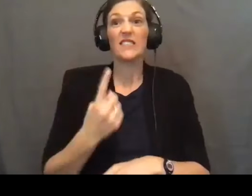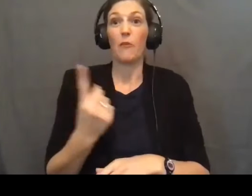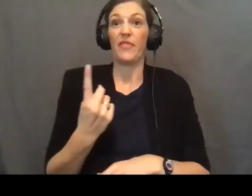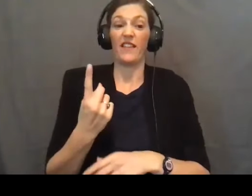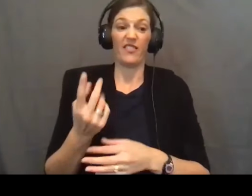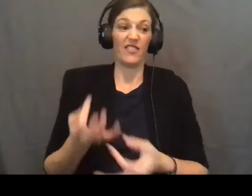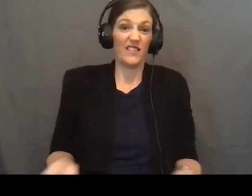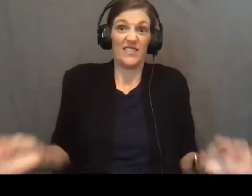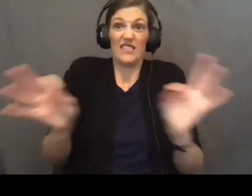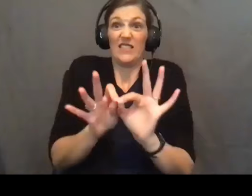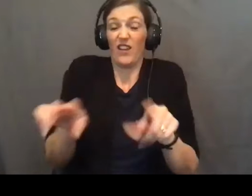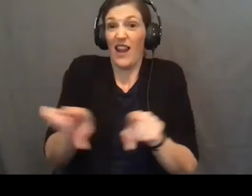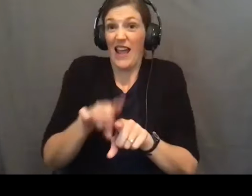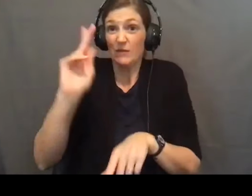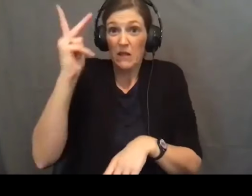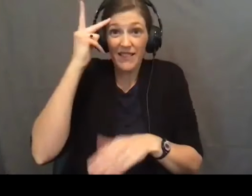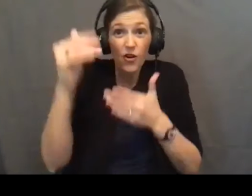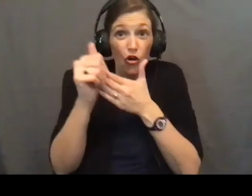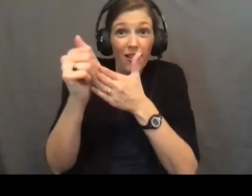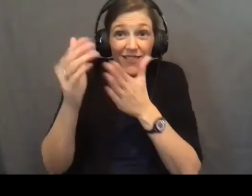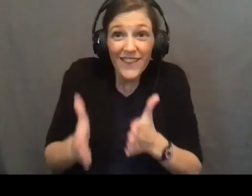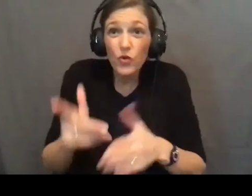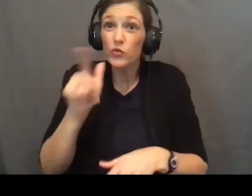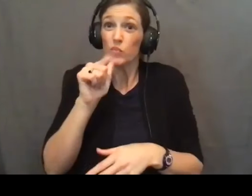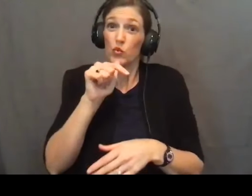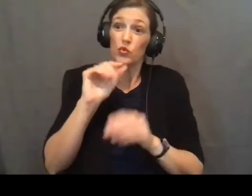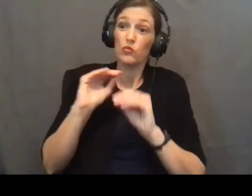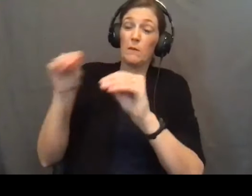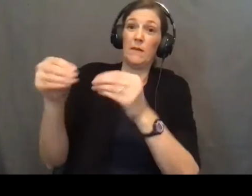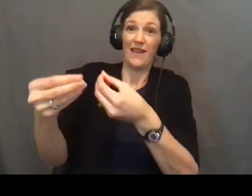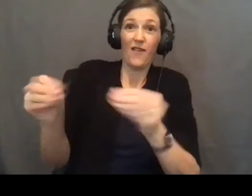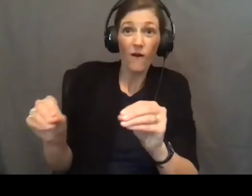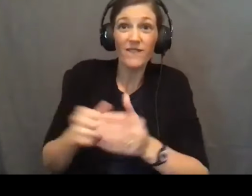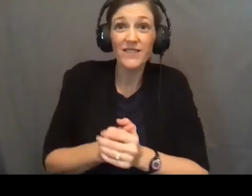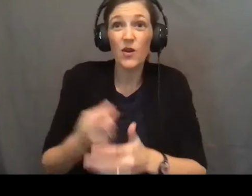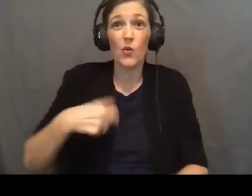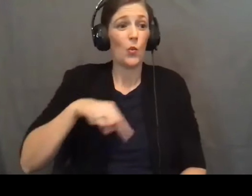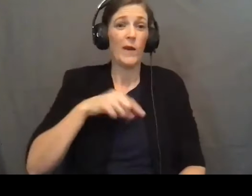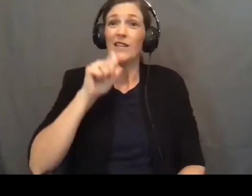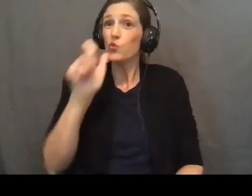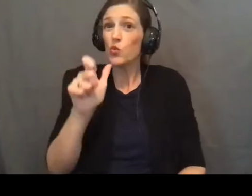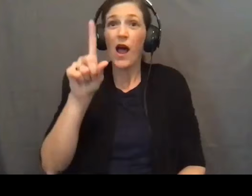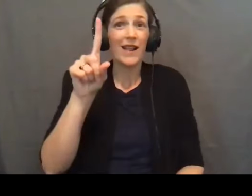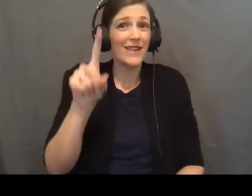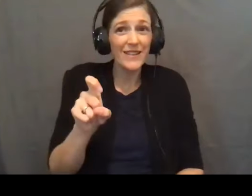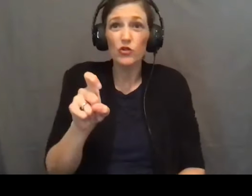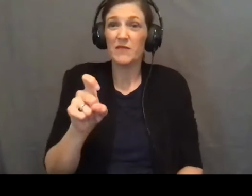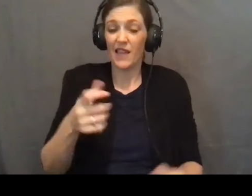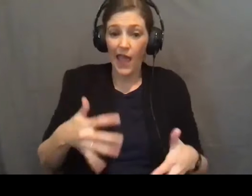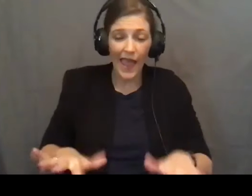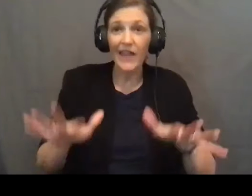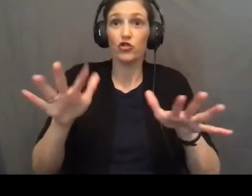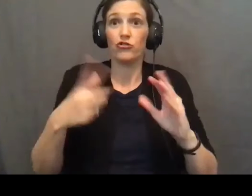significant as our political leaders and who's put into office, that we do not need to be anxious